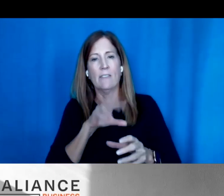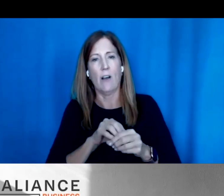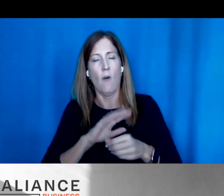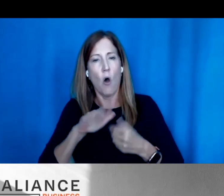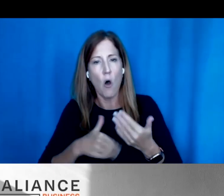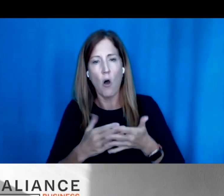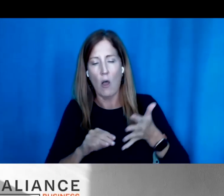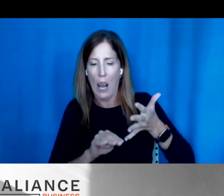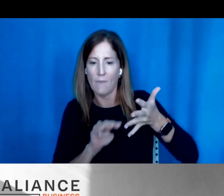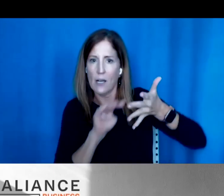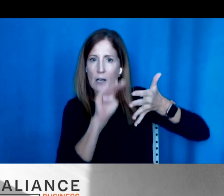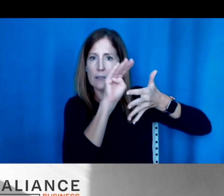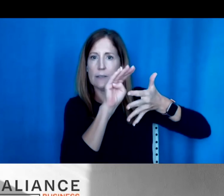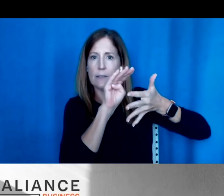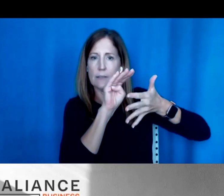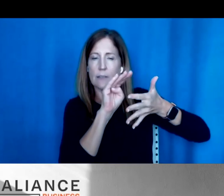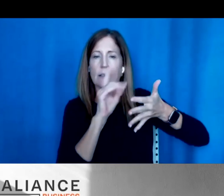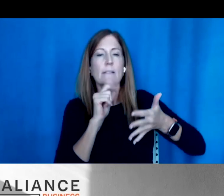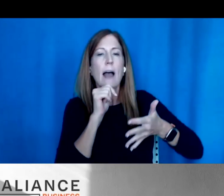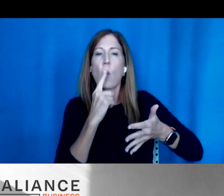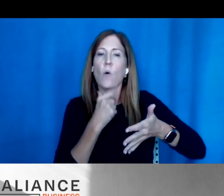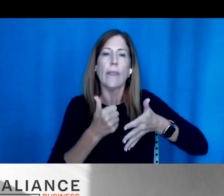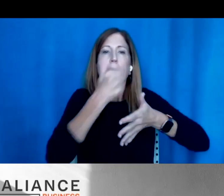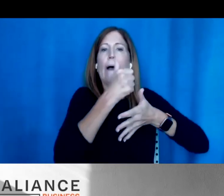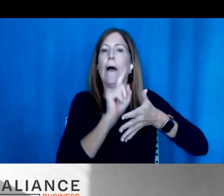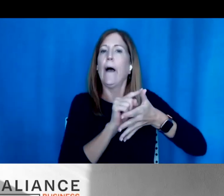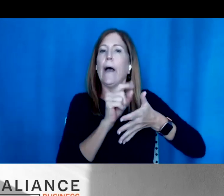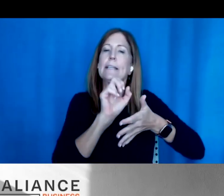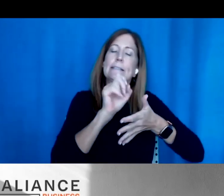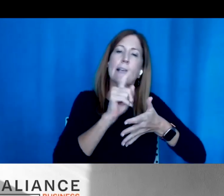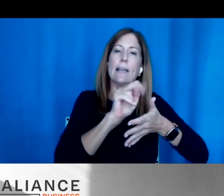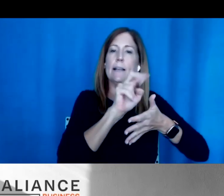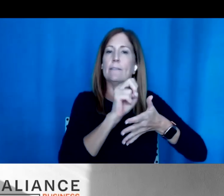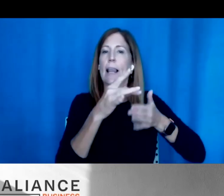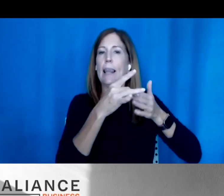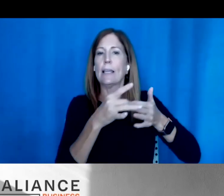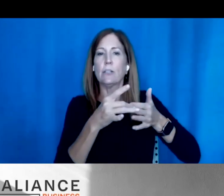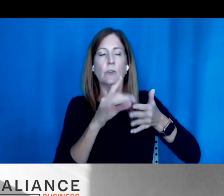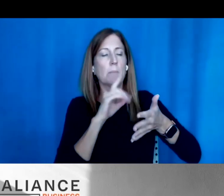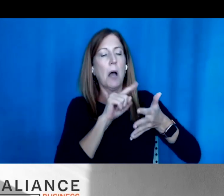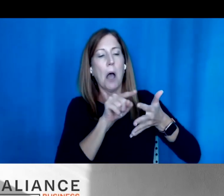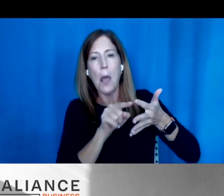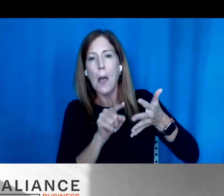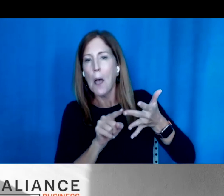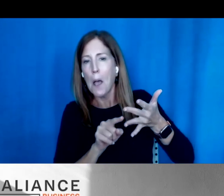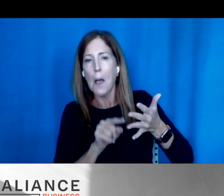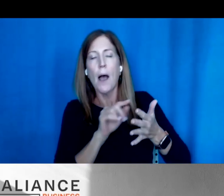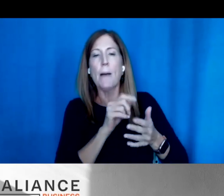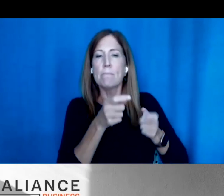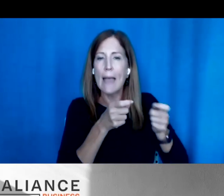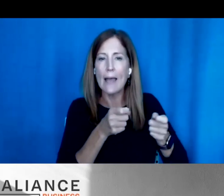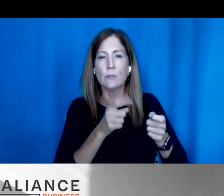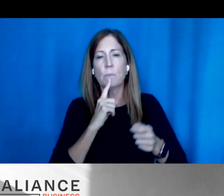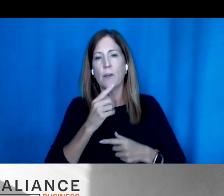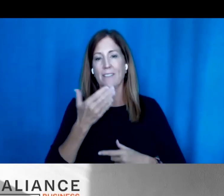So not just the executive leadership, but also management and frontline workers, just so that you could